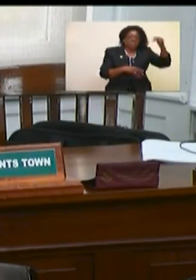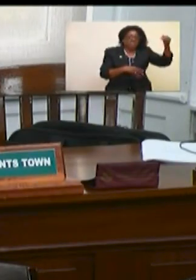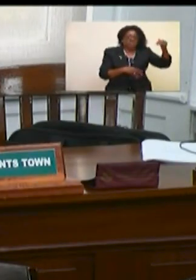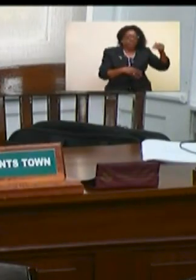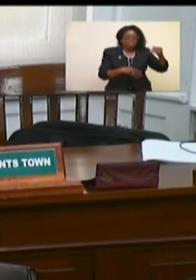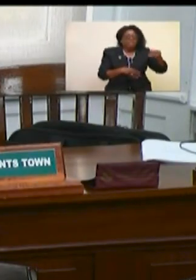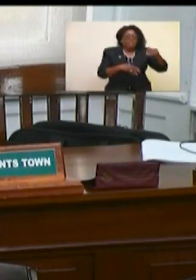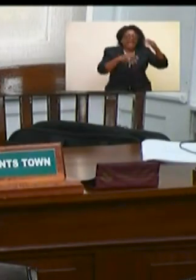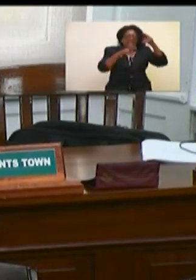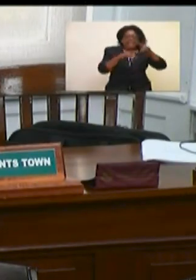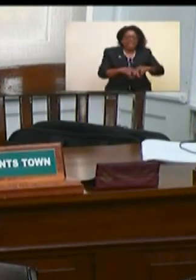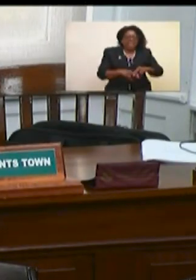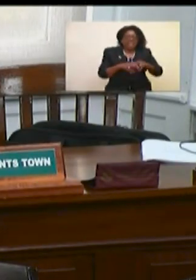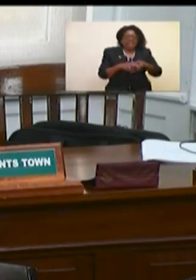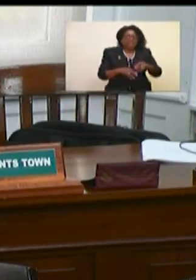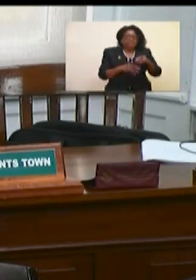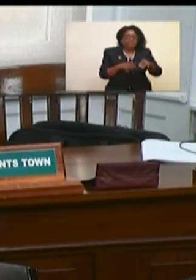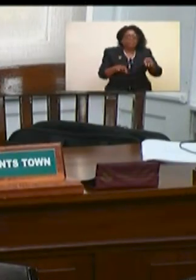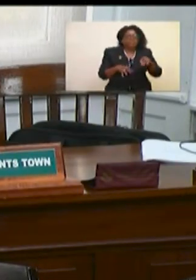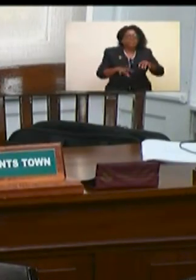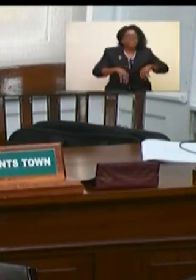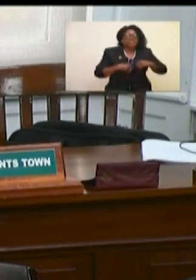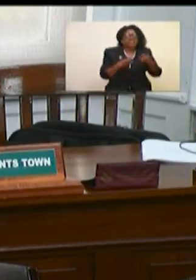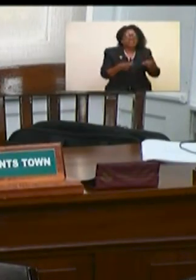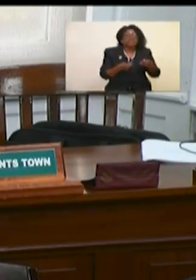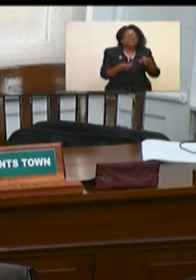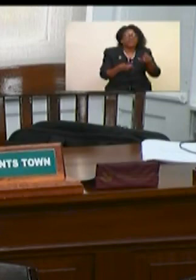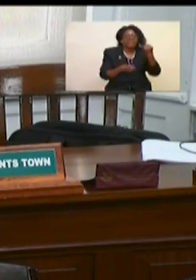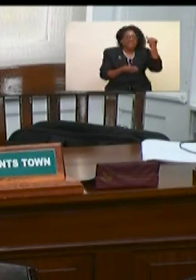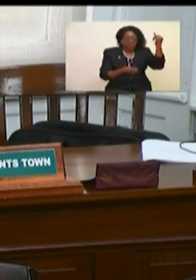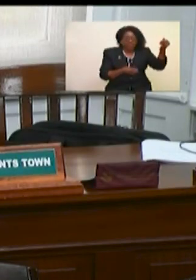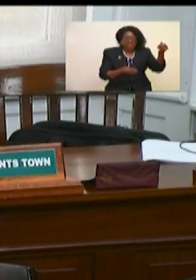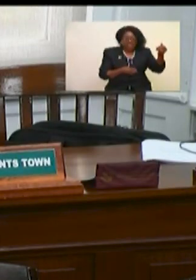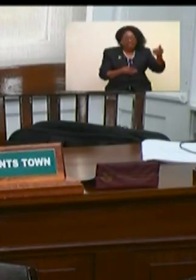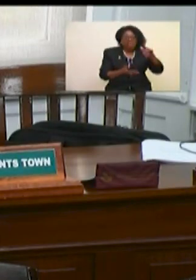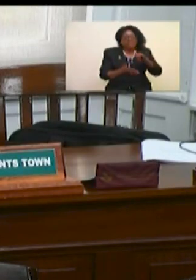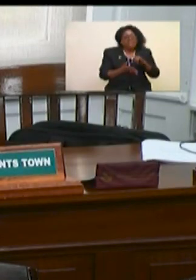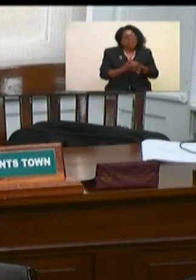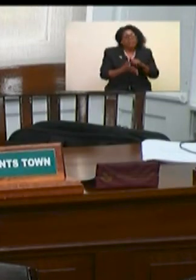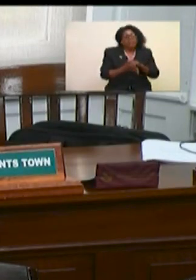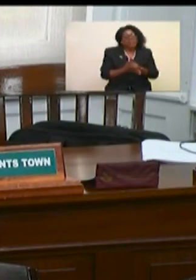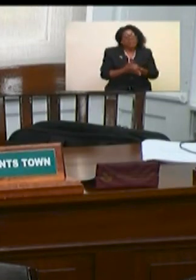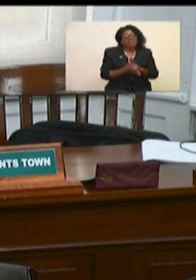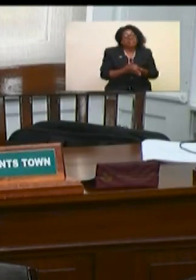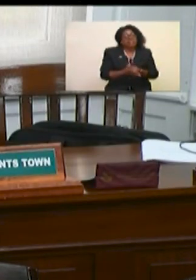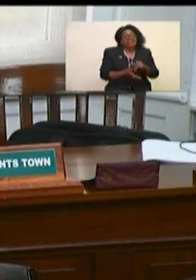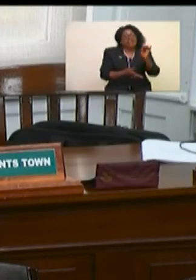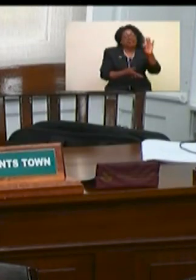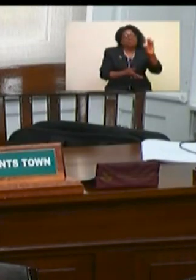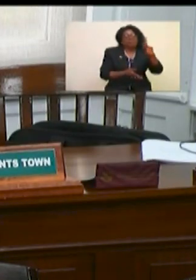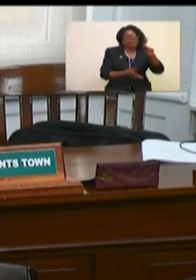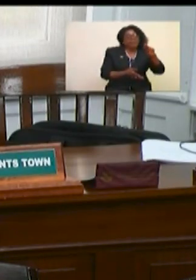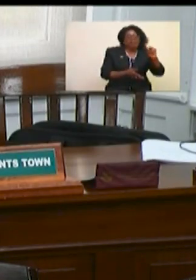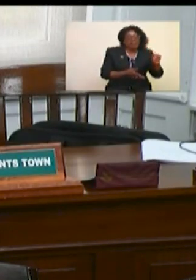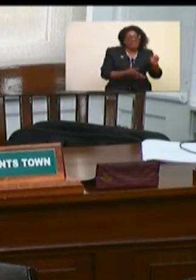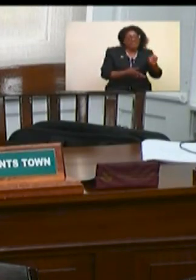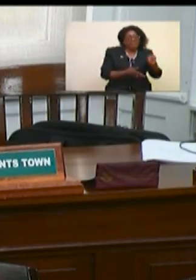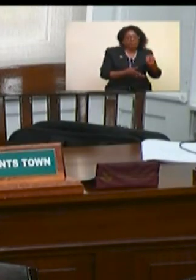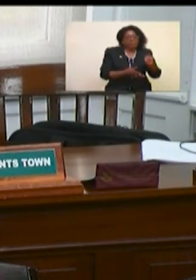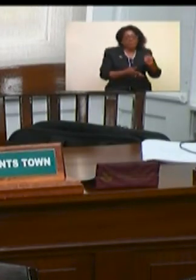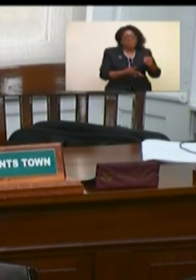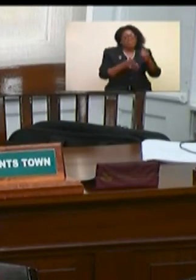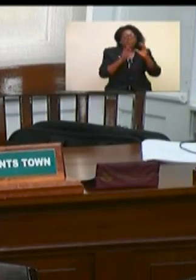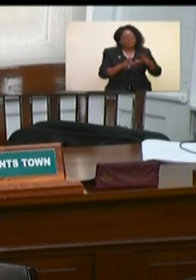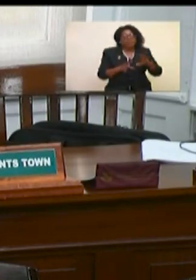the public domain because he gave the impression to the general public that the FNM, they could